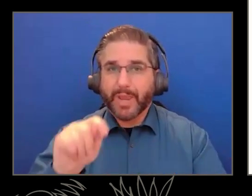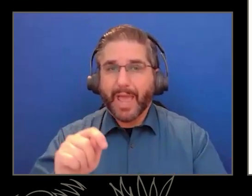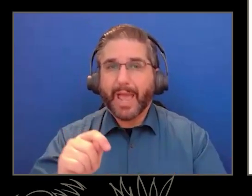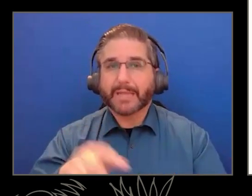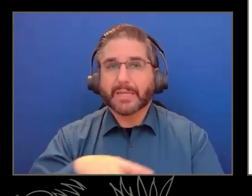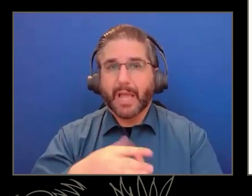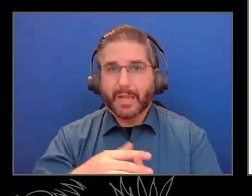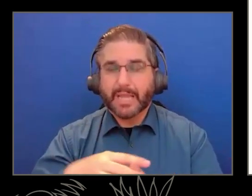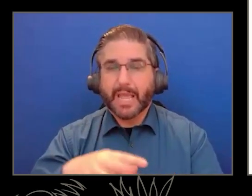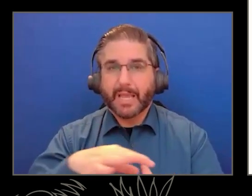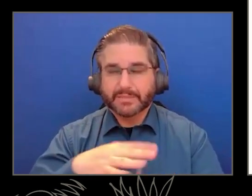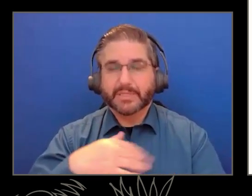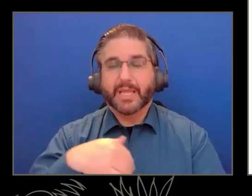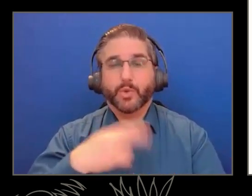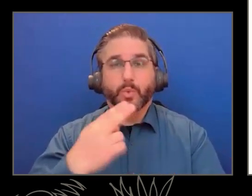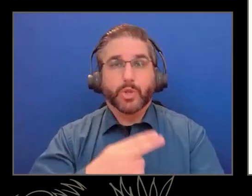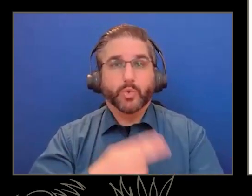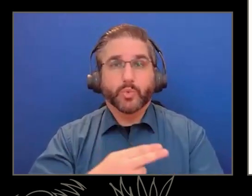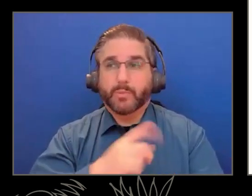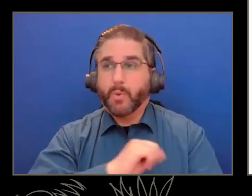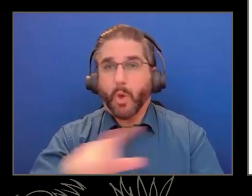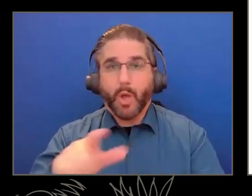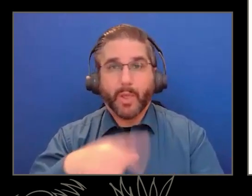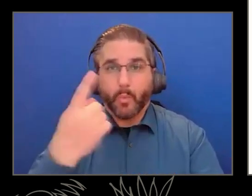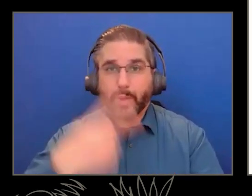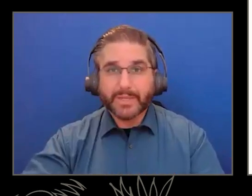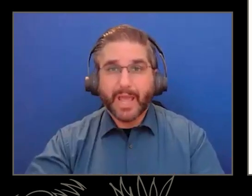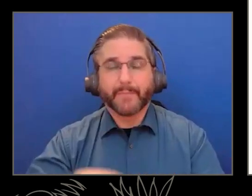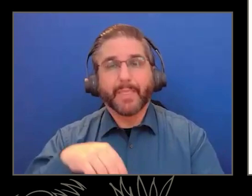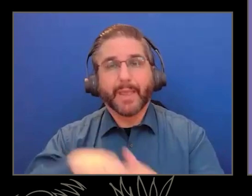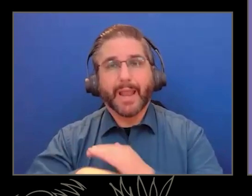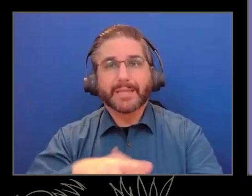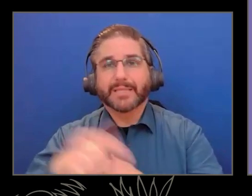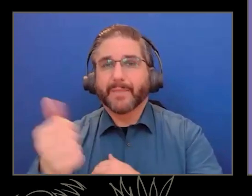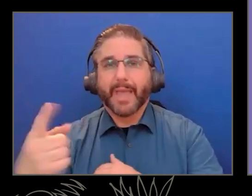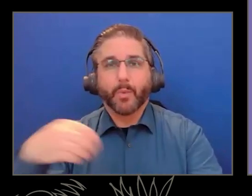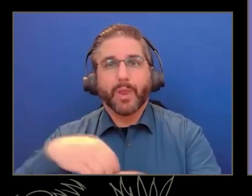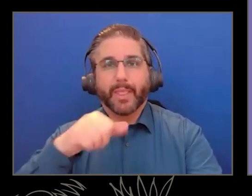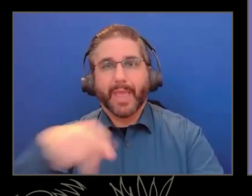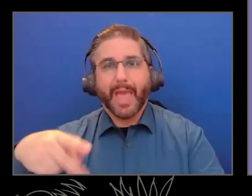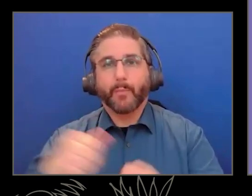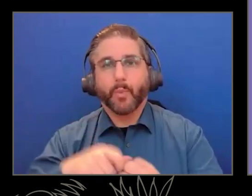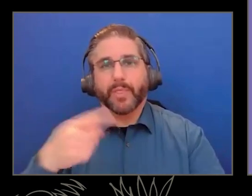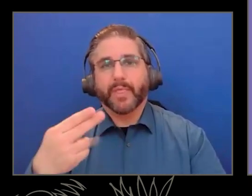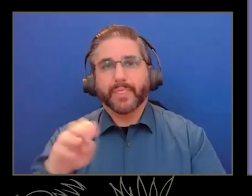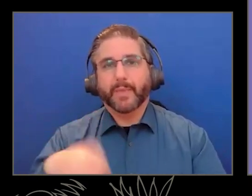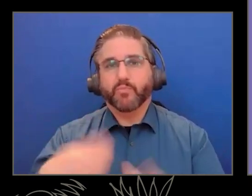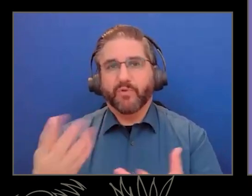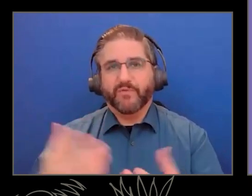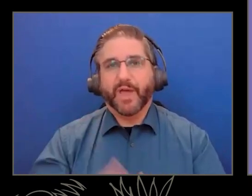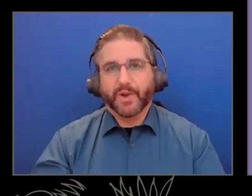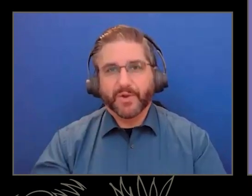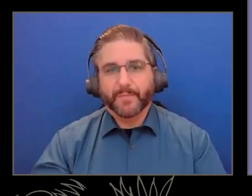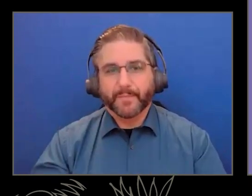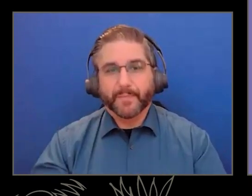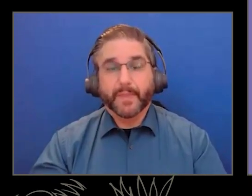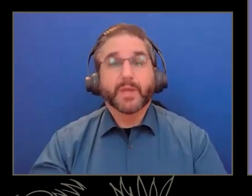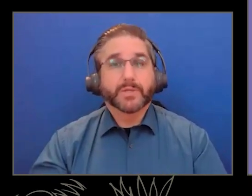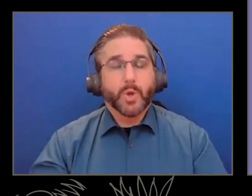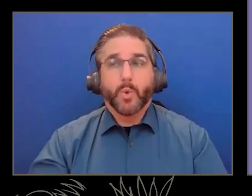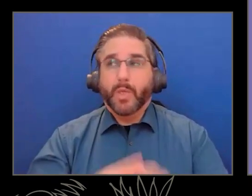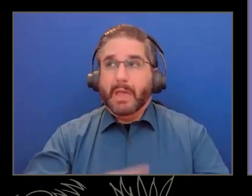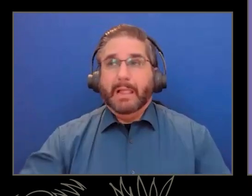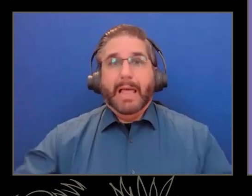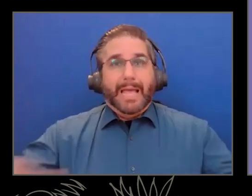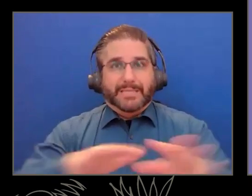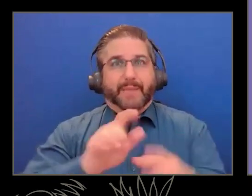tokens at once and then access them anywhere in your app using a theme provider. So the styling landscape has changed. We've